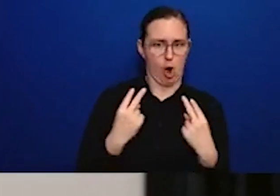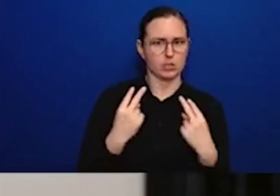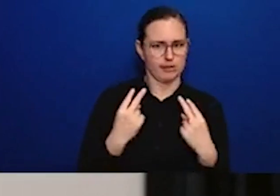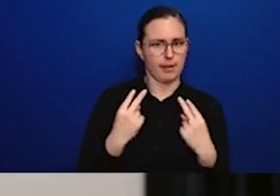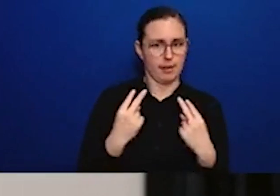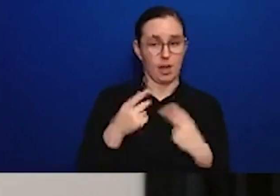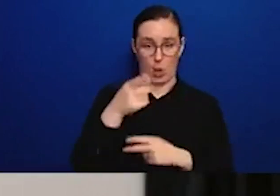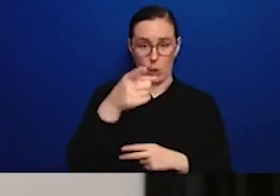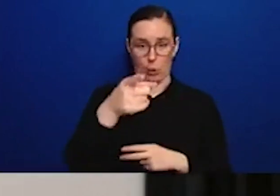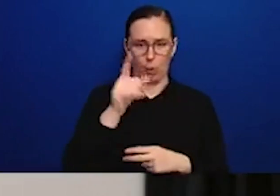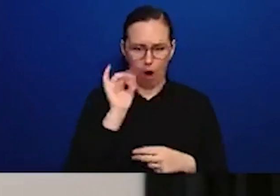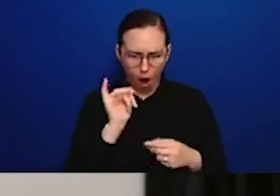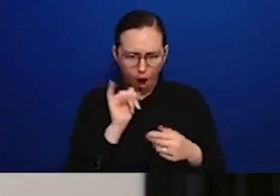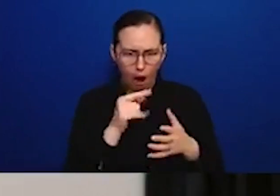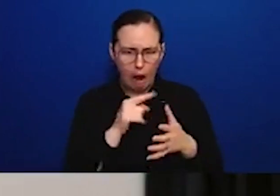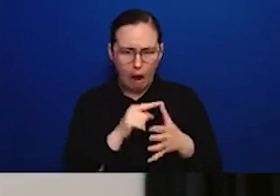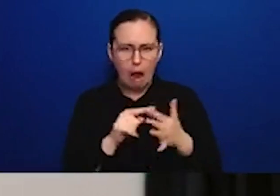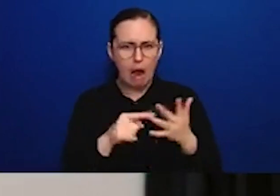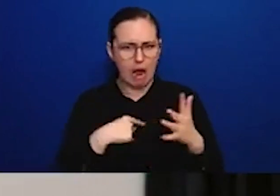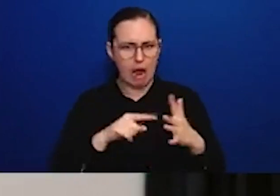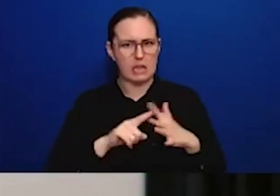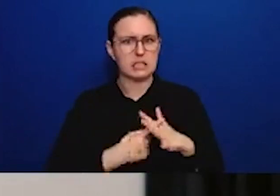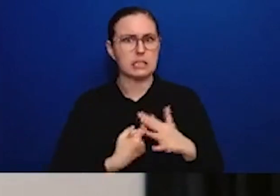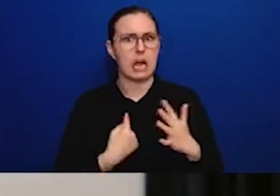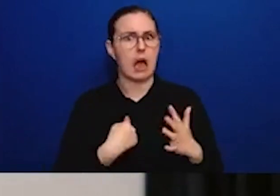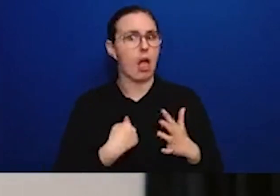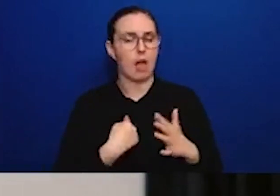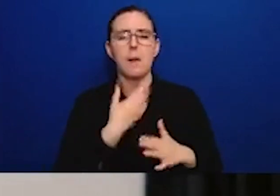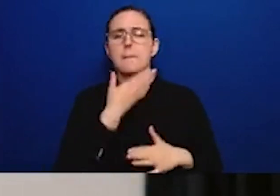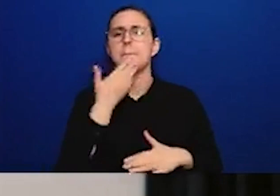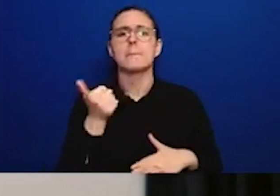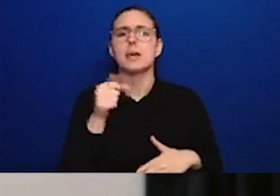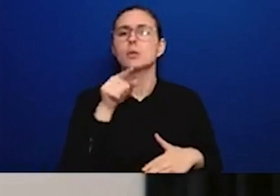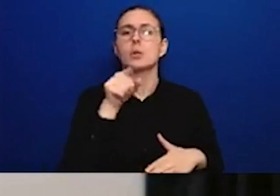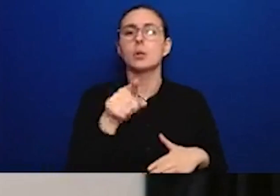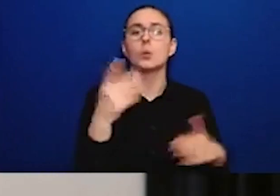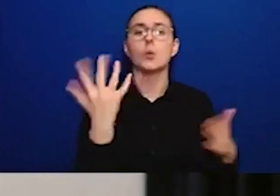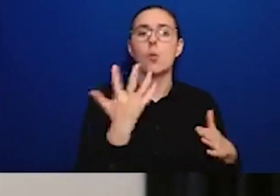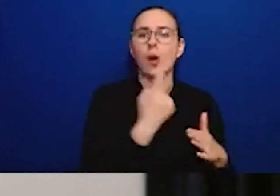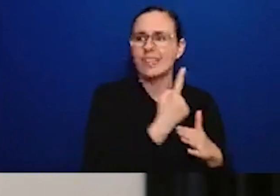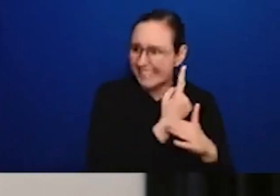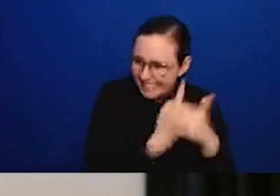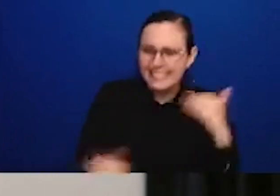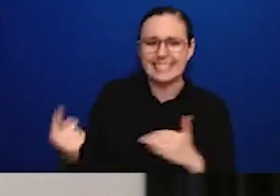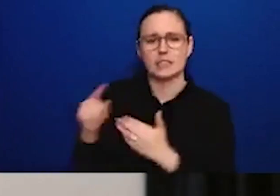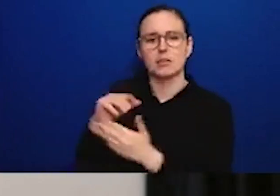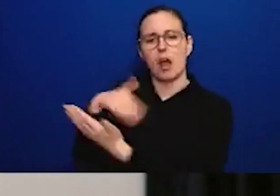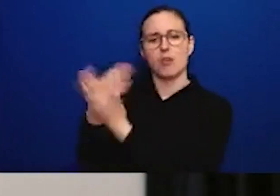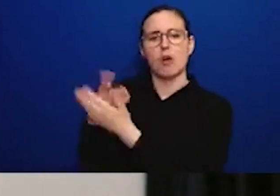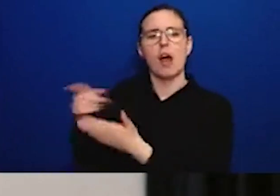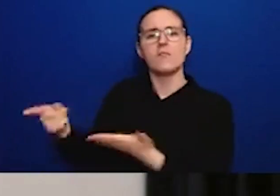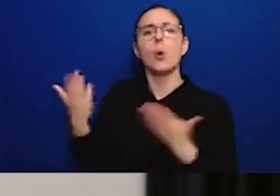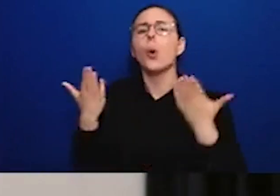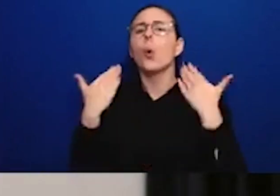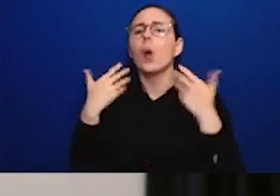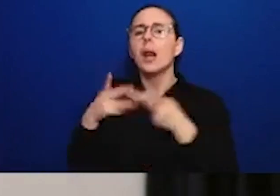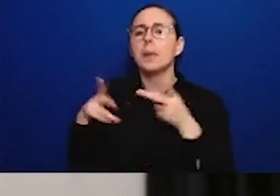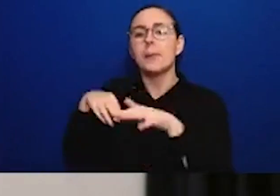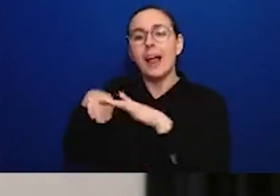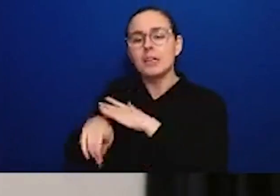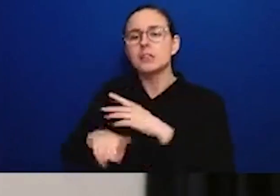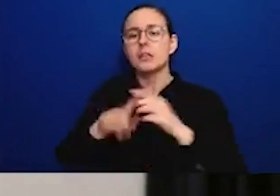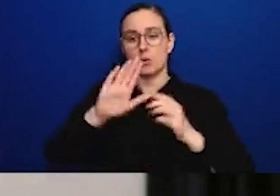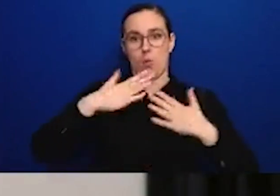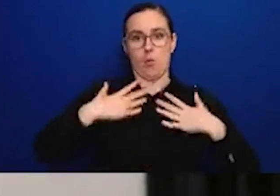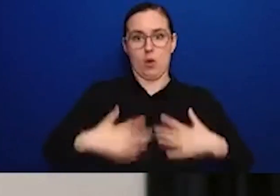heat, immediately move to a cool place, start cooling down, and seek medical attention. Follow directions from your First Nation